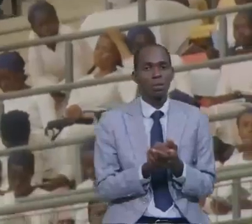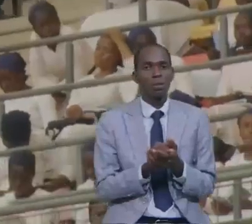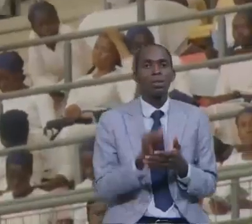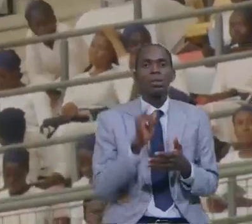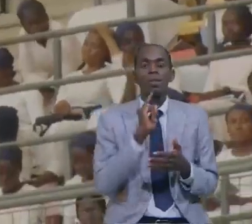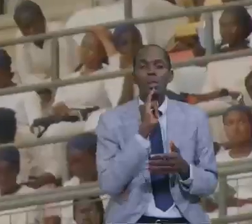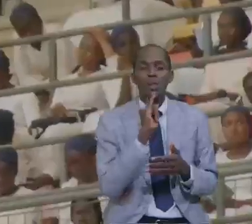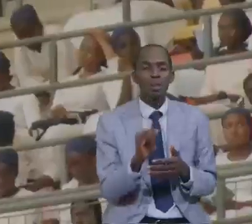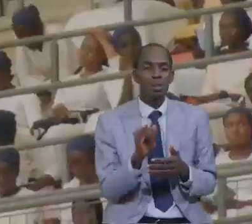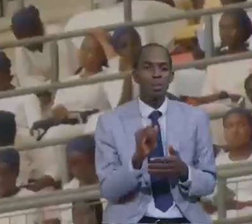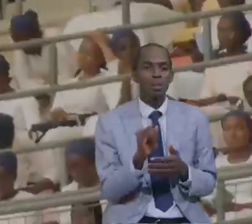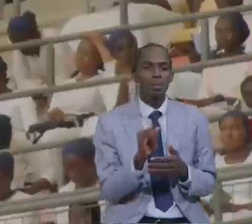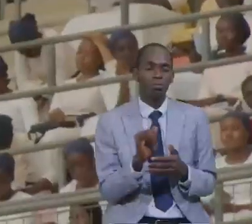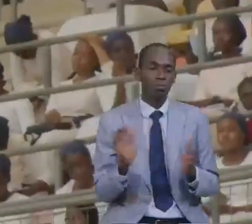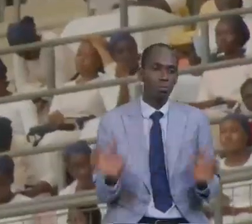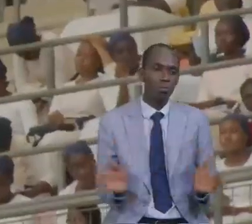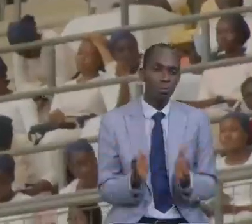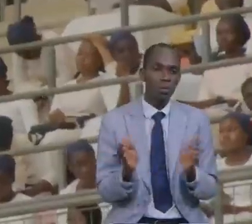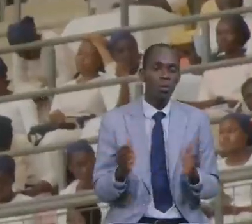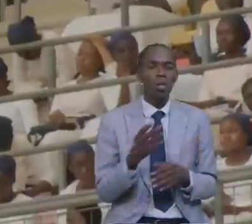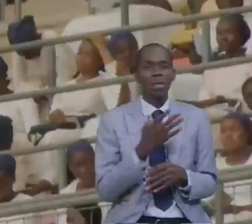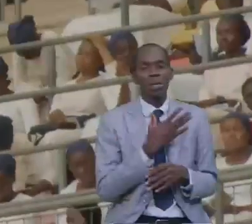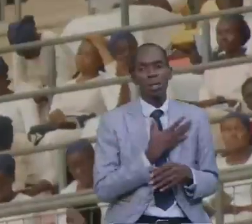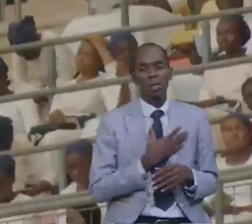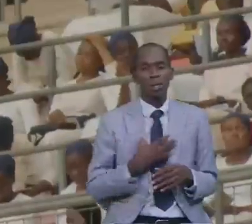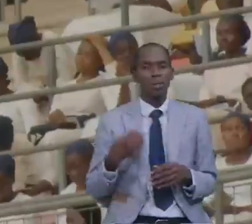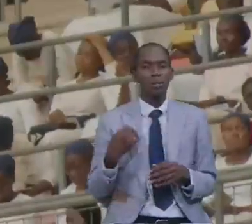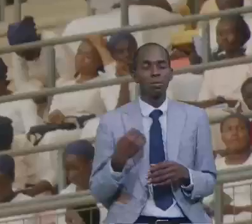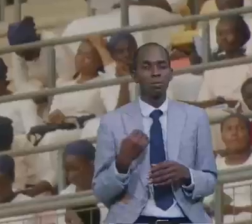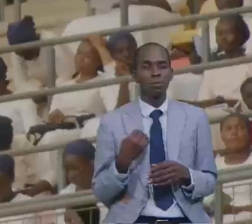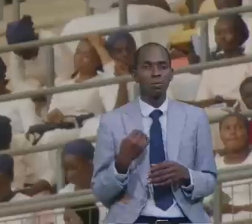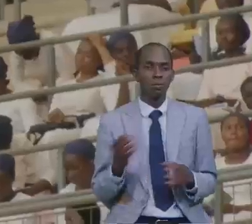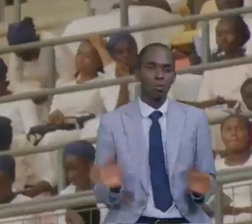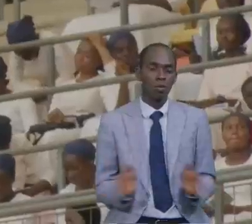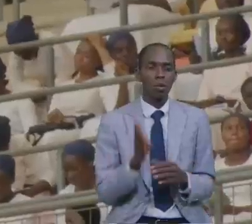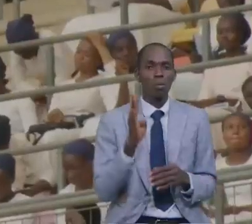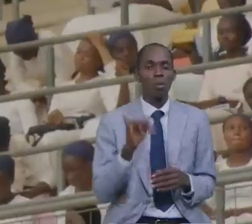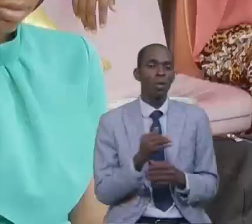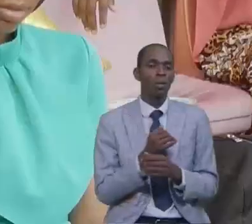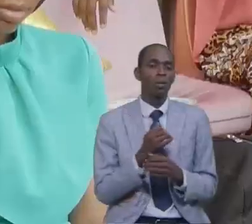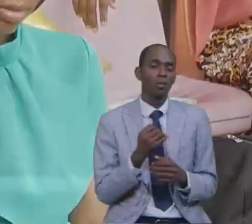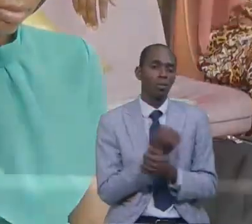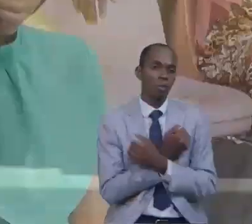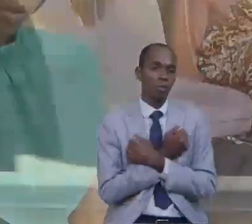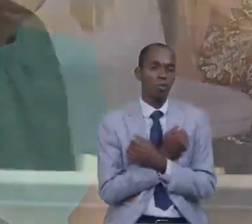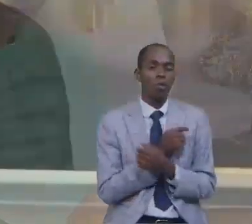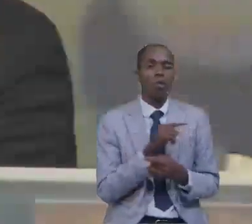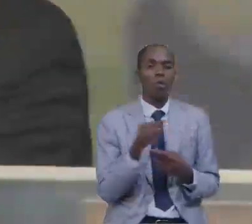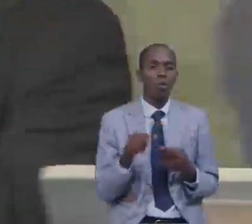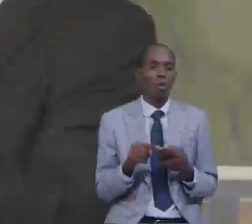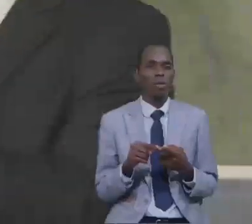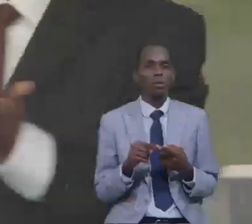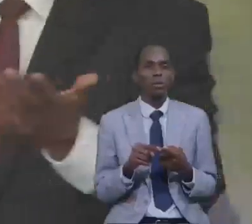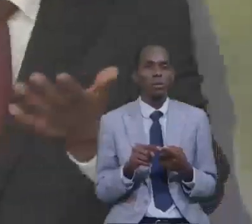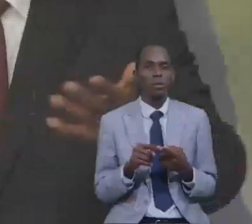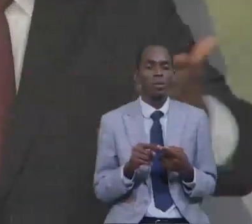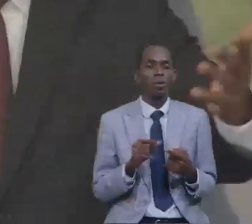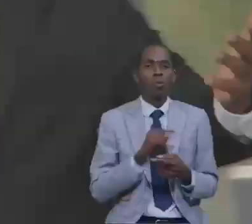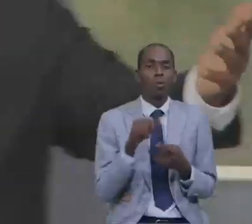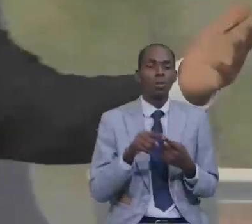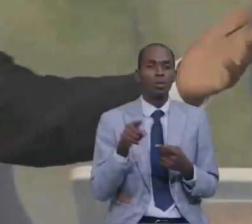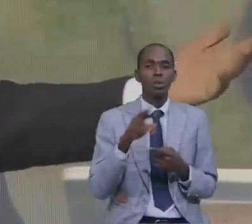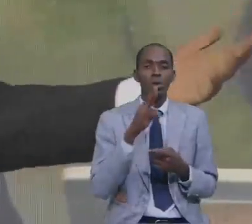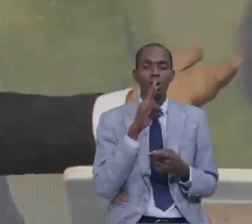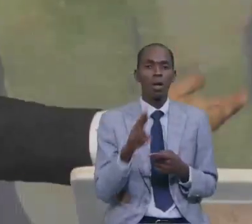When you are compelled by the love of God and you say, Lord, here am I,